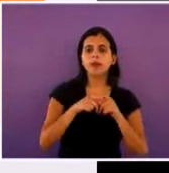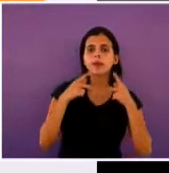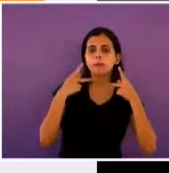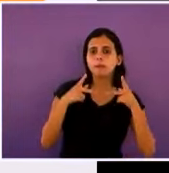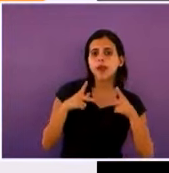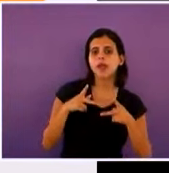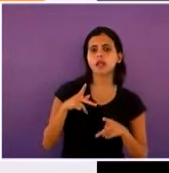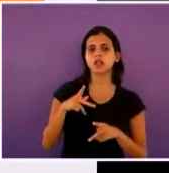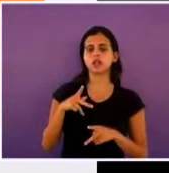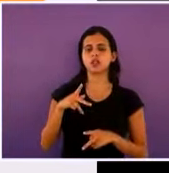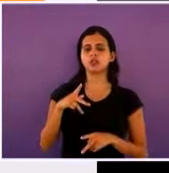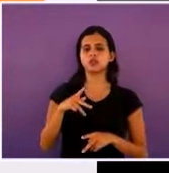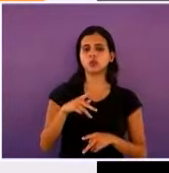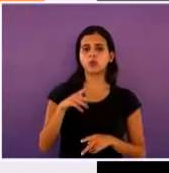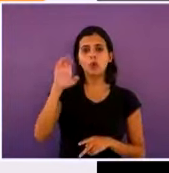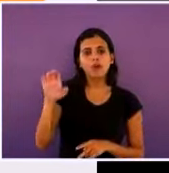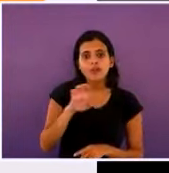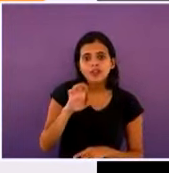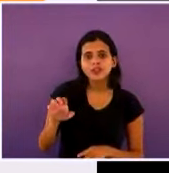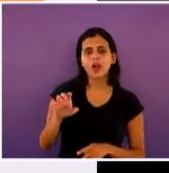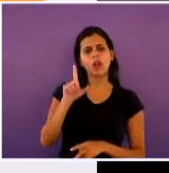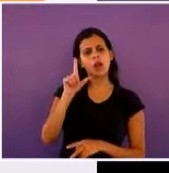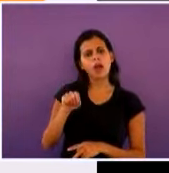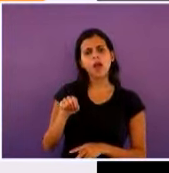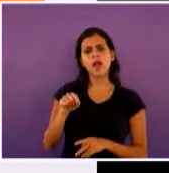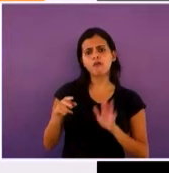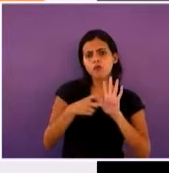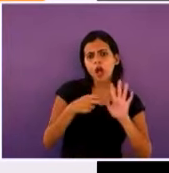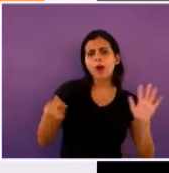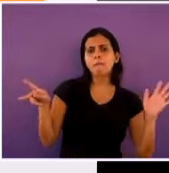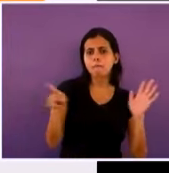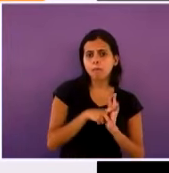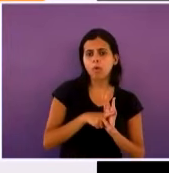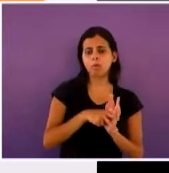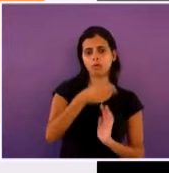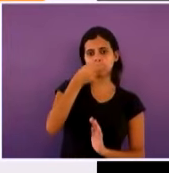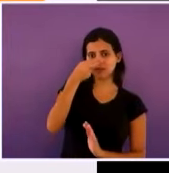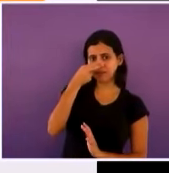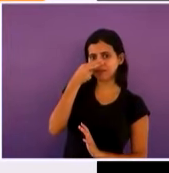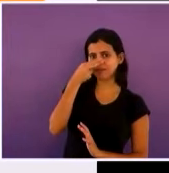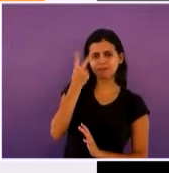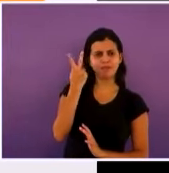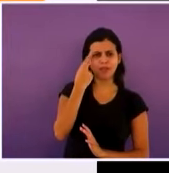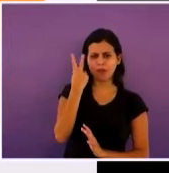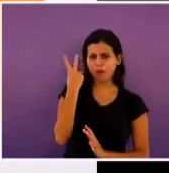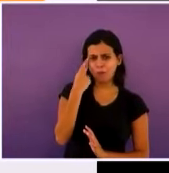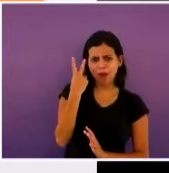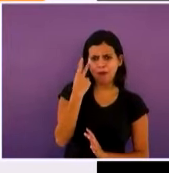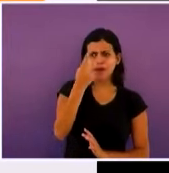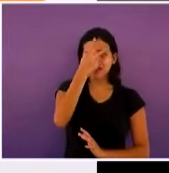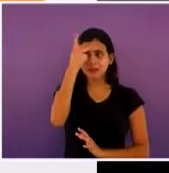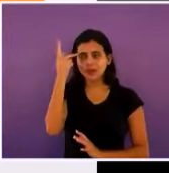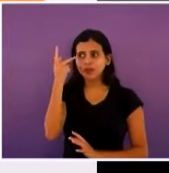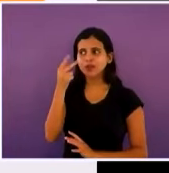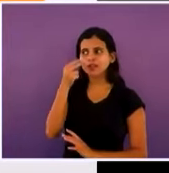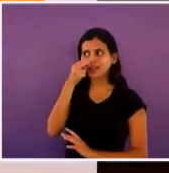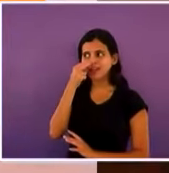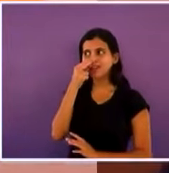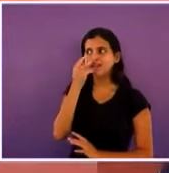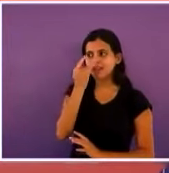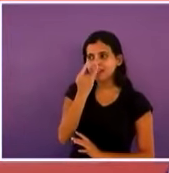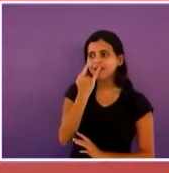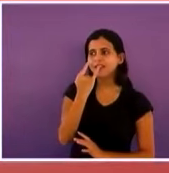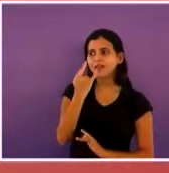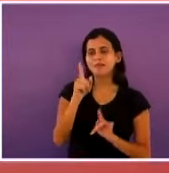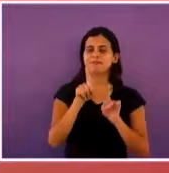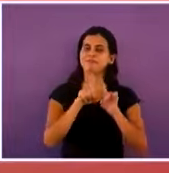evangelho. So this is common language. Isso é uma linguagem comum. Attractive language. Uma linguagem muito atraente. But it's a different language.